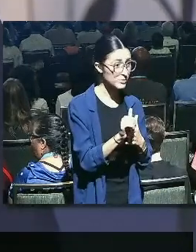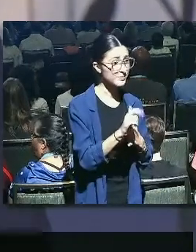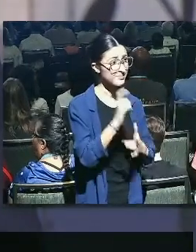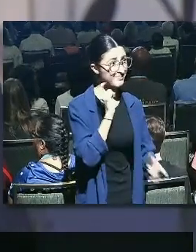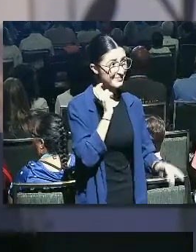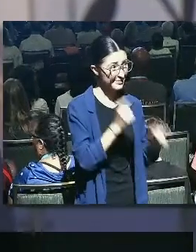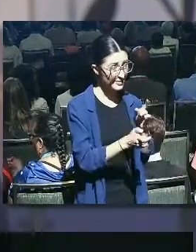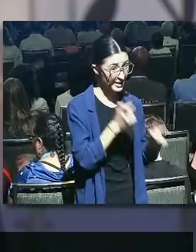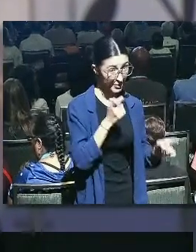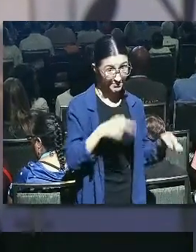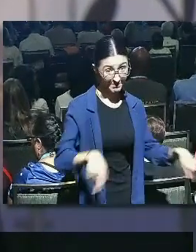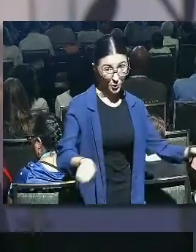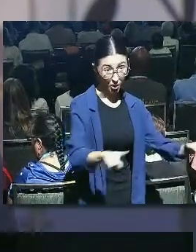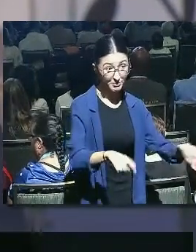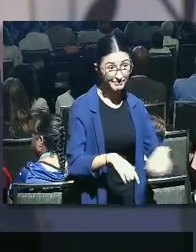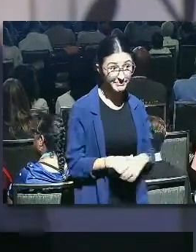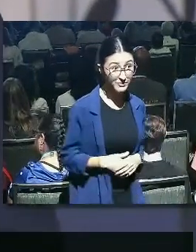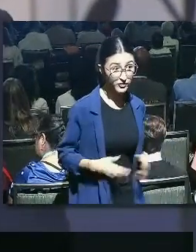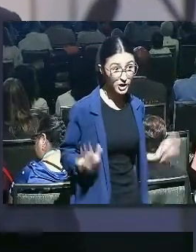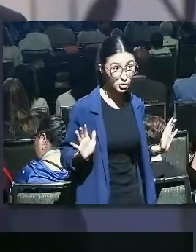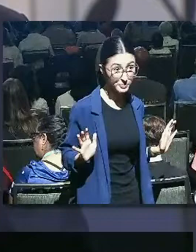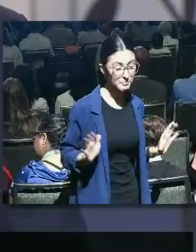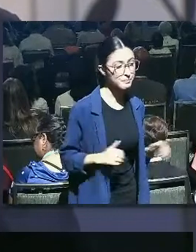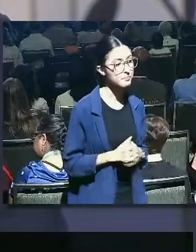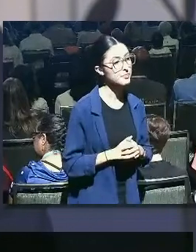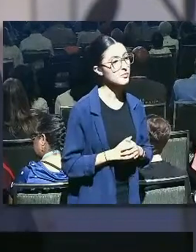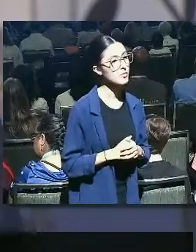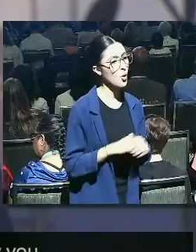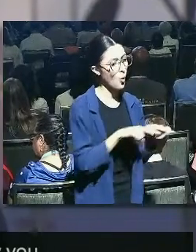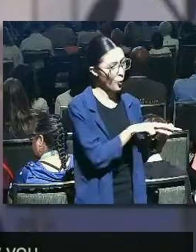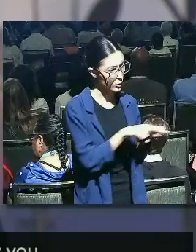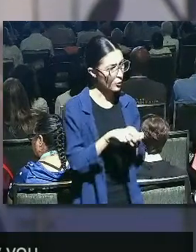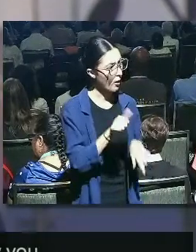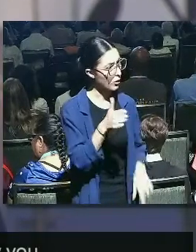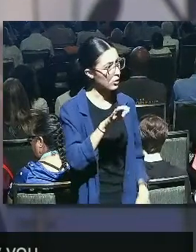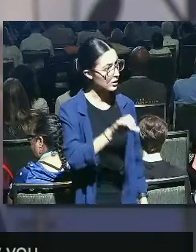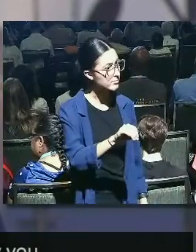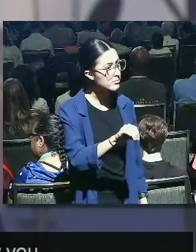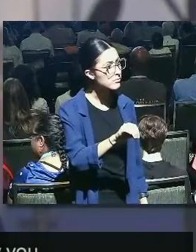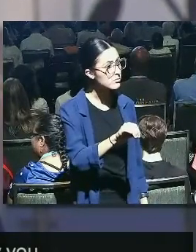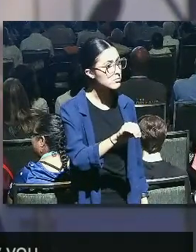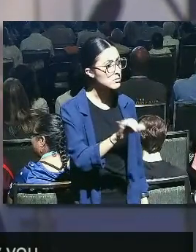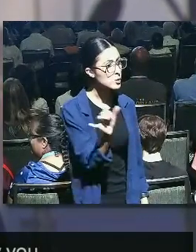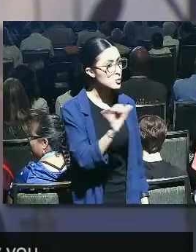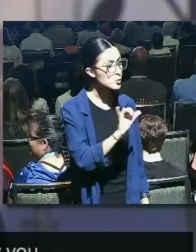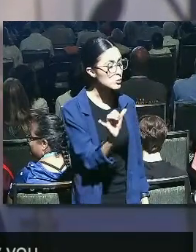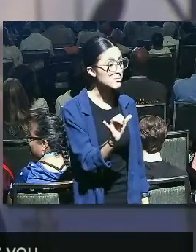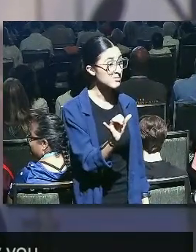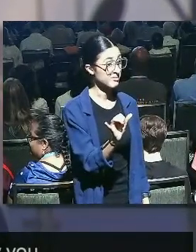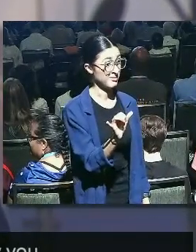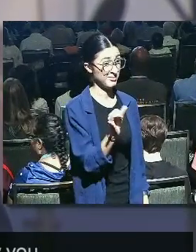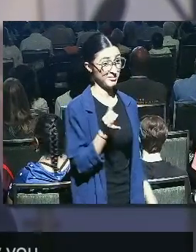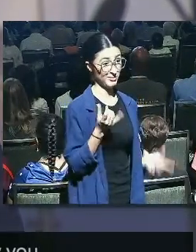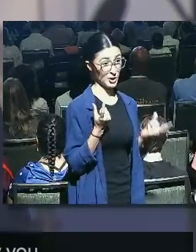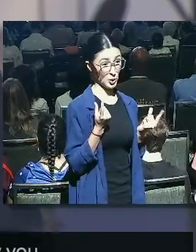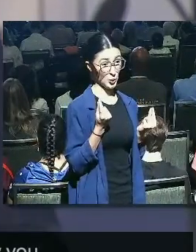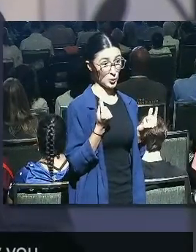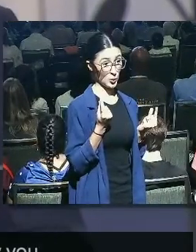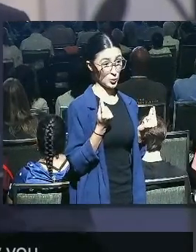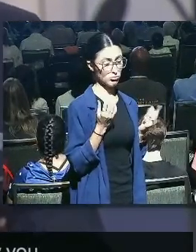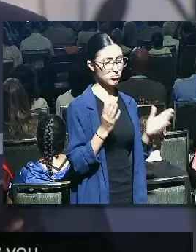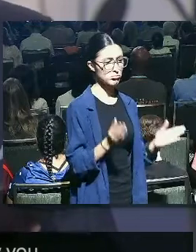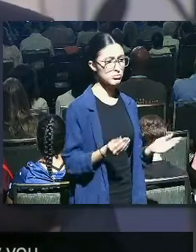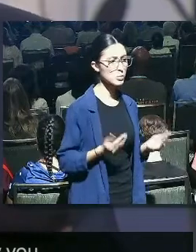by you and other corporations to feed provide